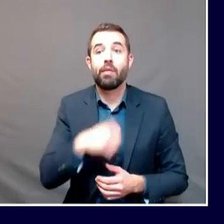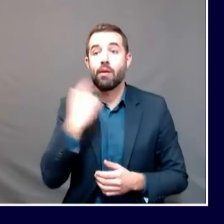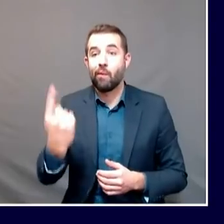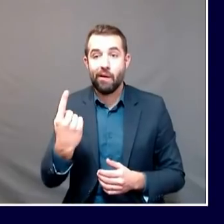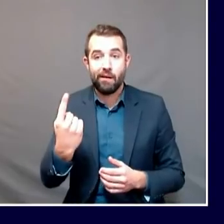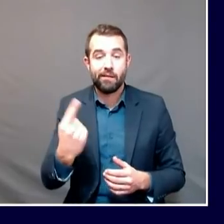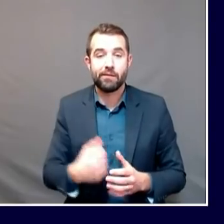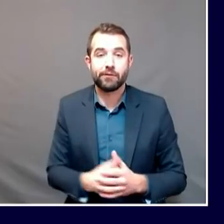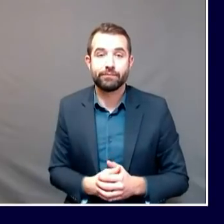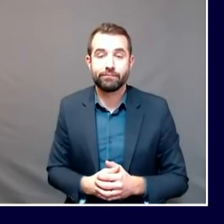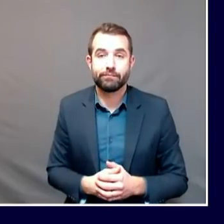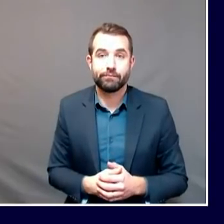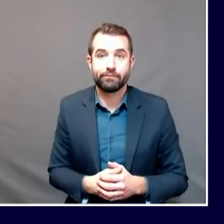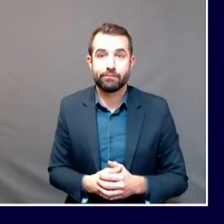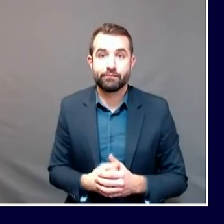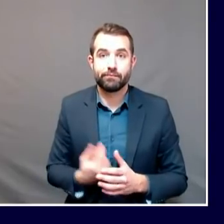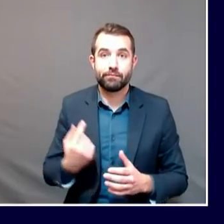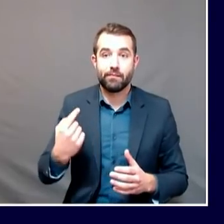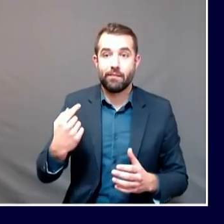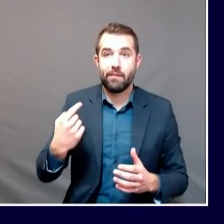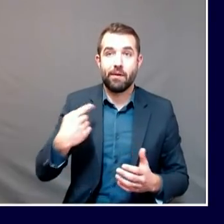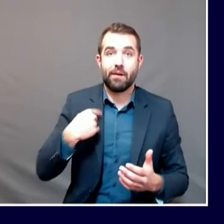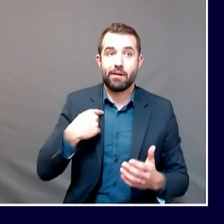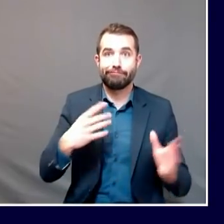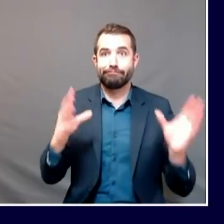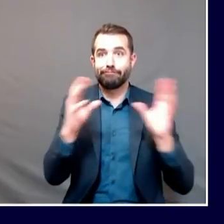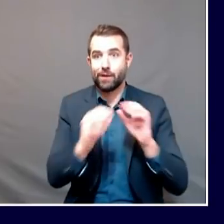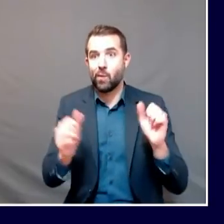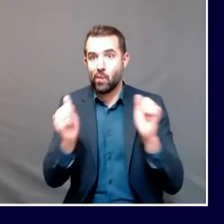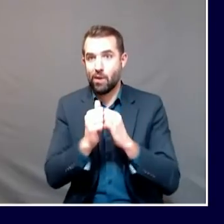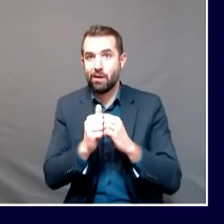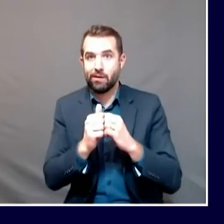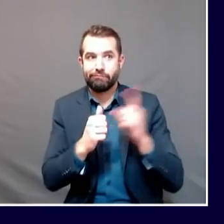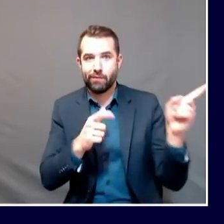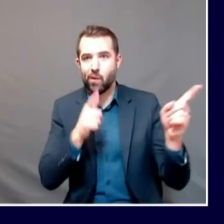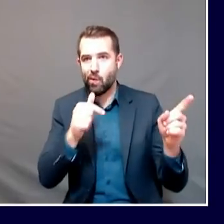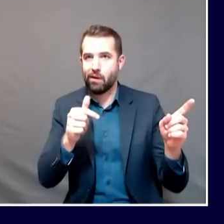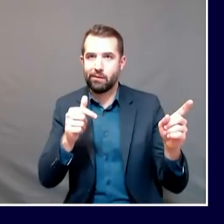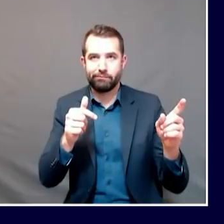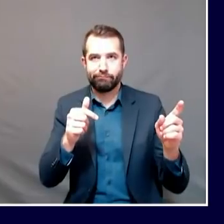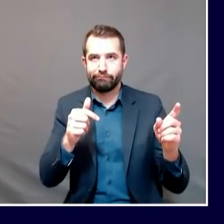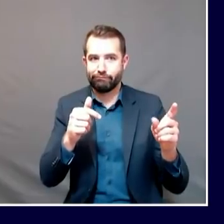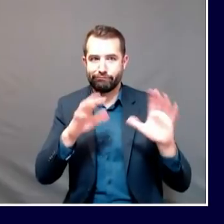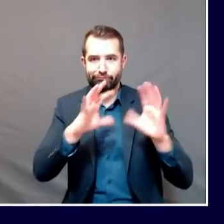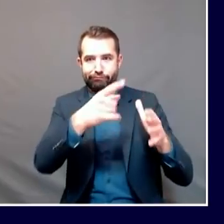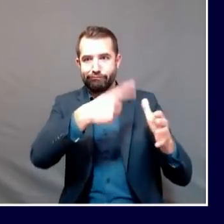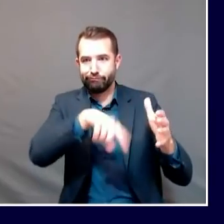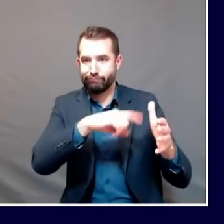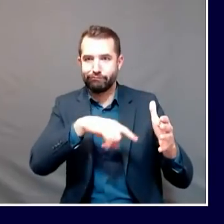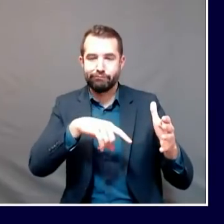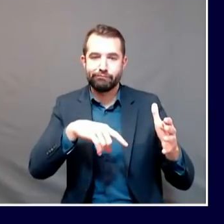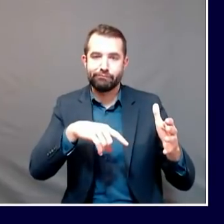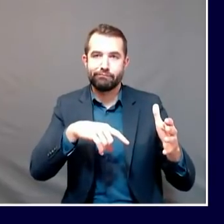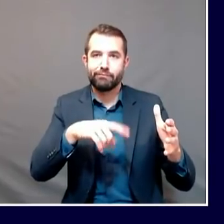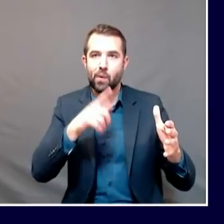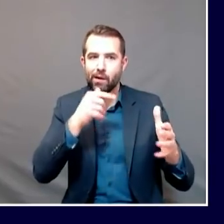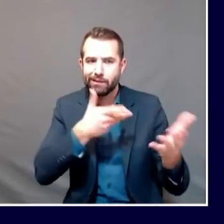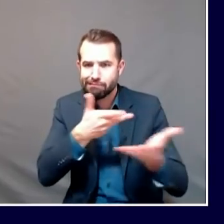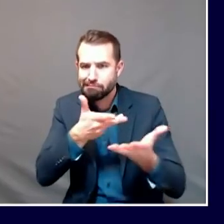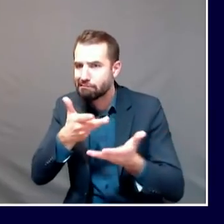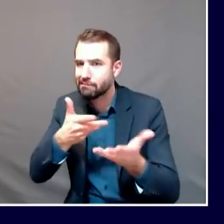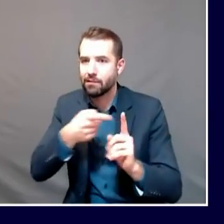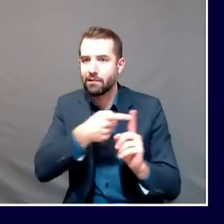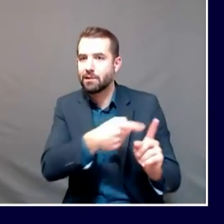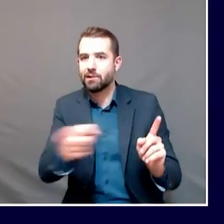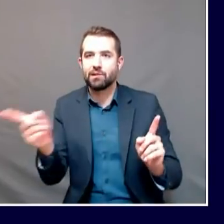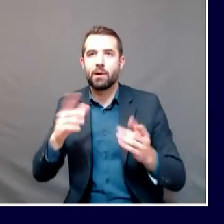to talk about, thinking about ways we can empower and inspire confidence in communities that may have additional questions about the